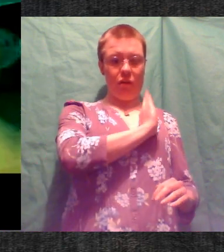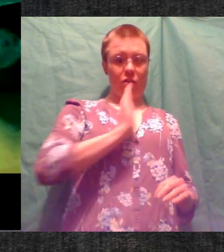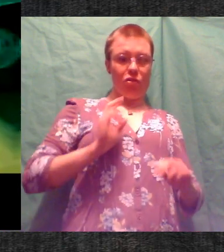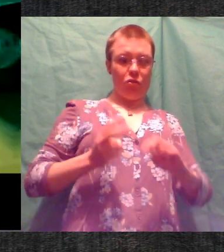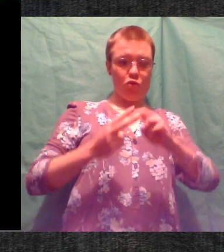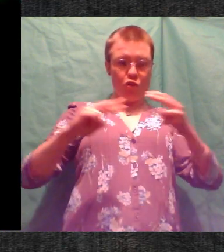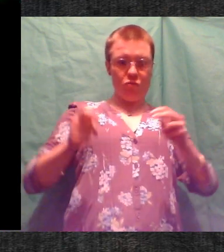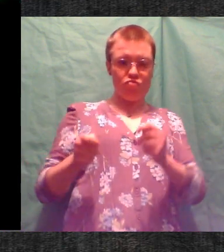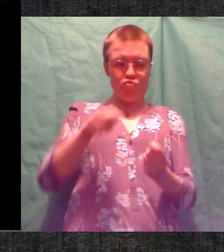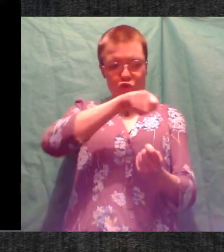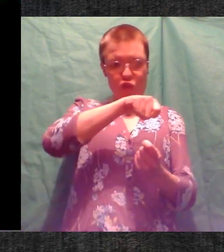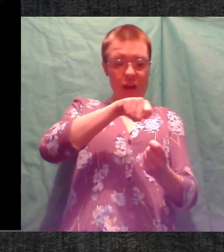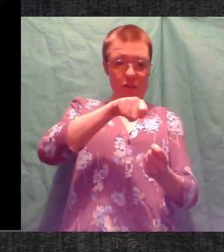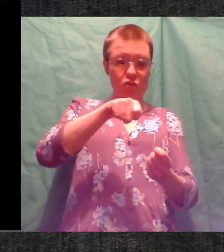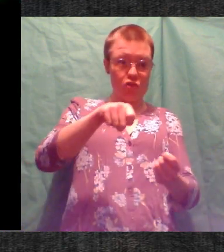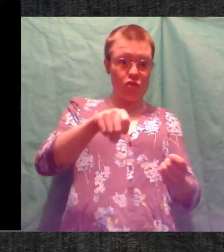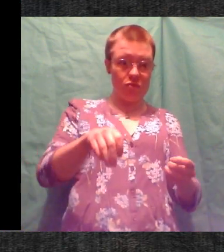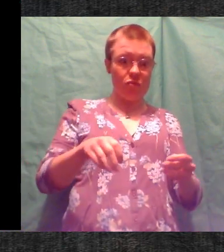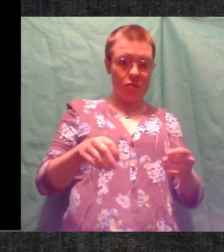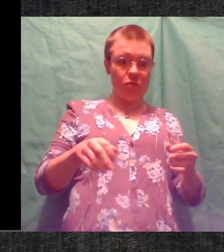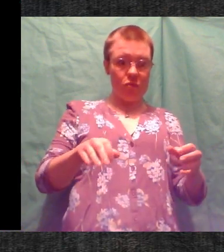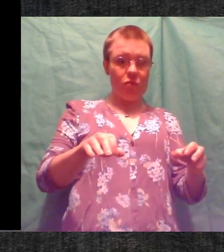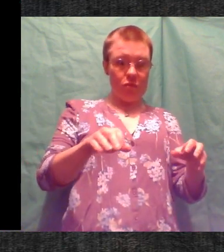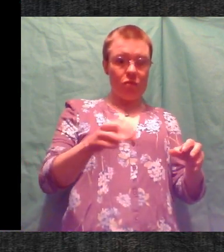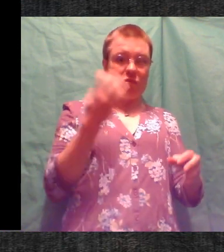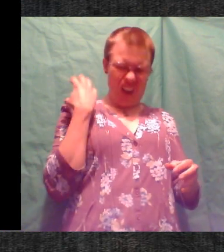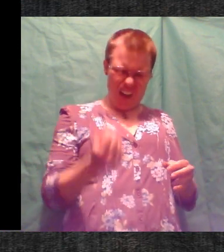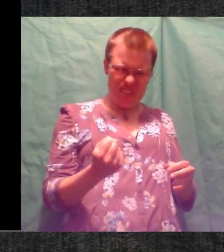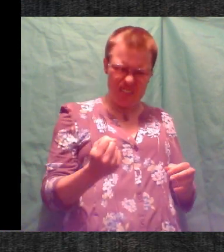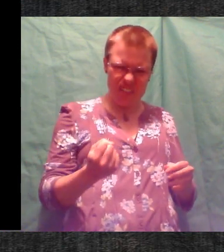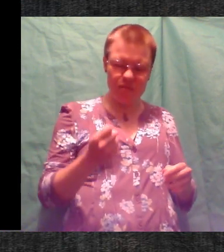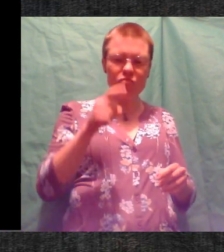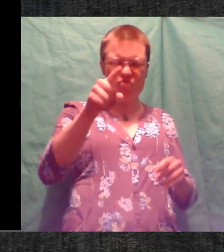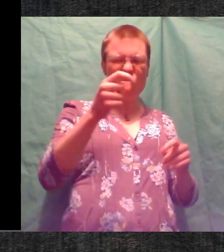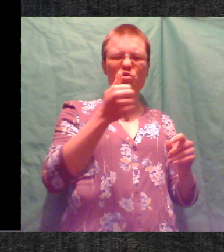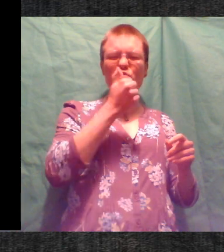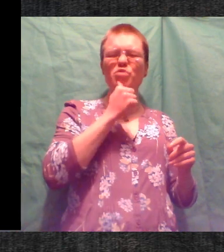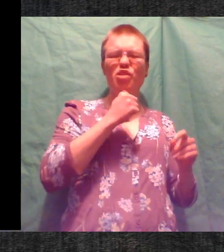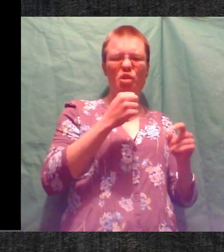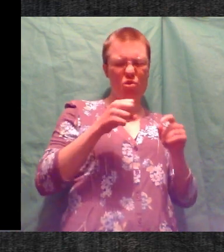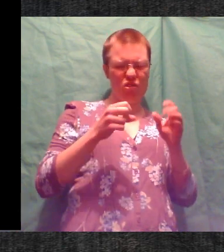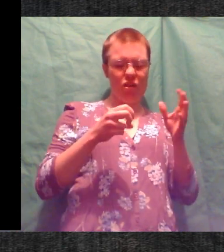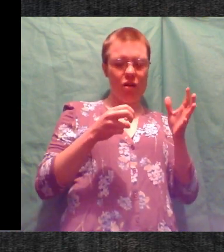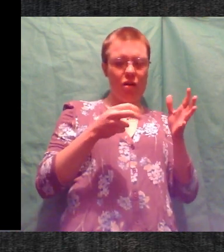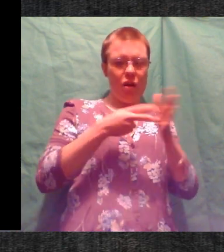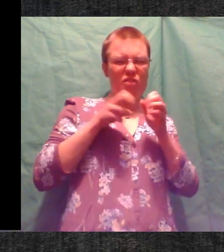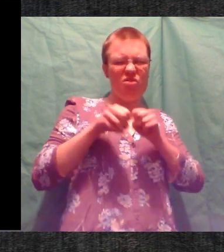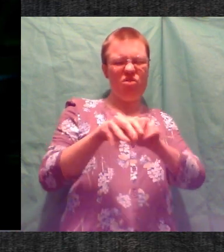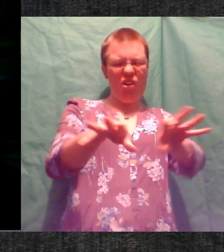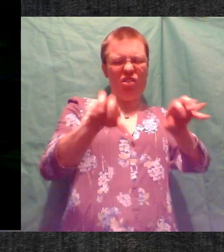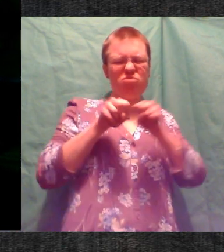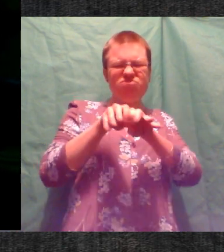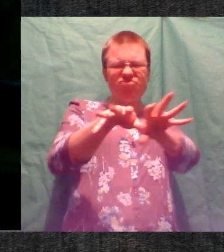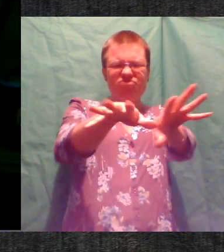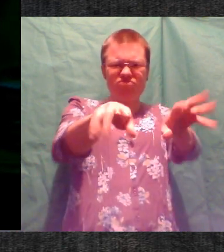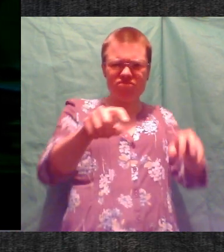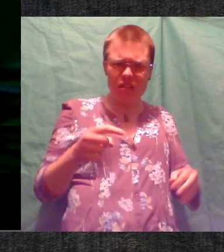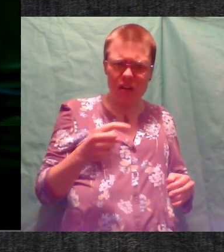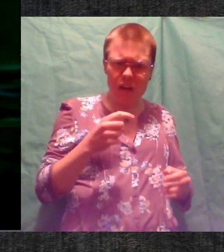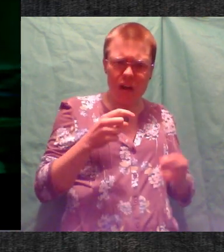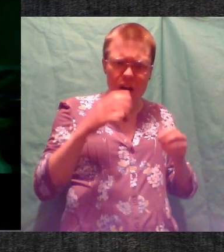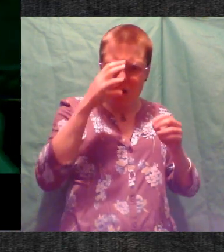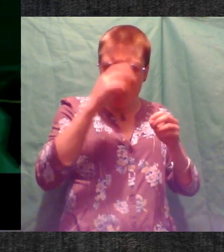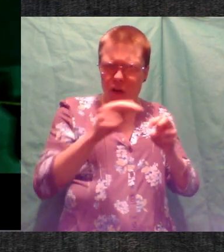spread Fox Die. Fox Die? It can't be. Are you telling me Naomi was working with the Pentagon? They thought